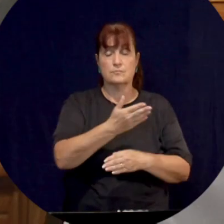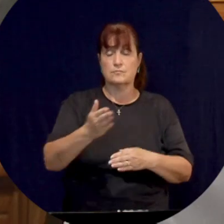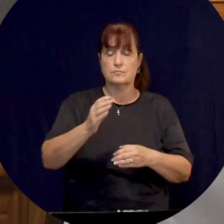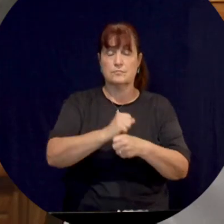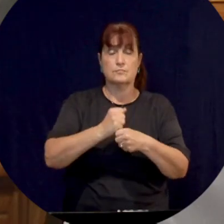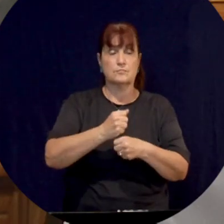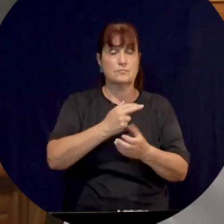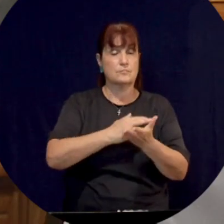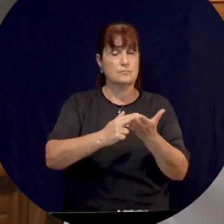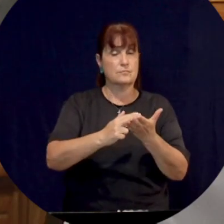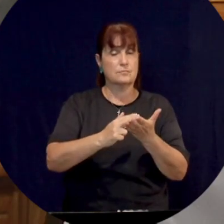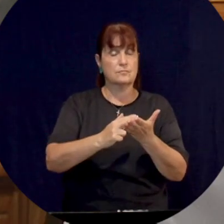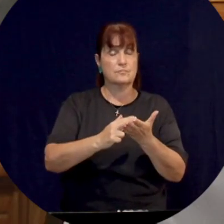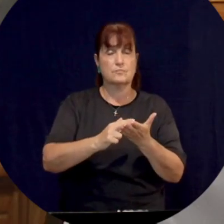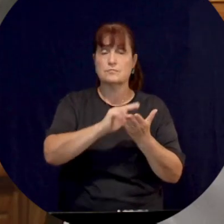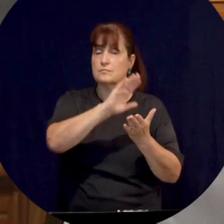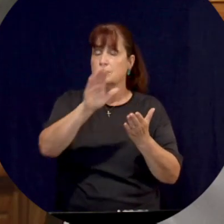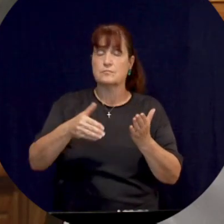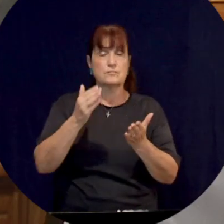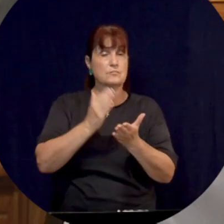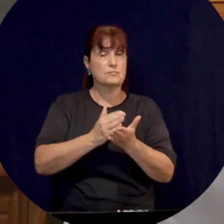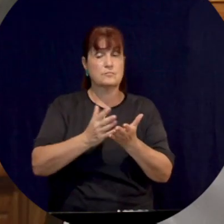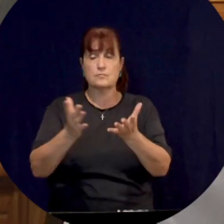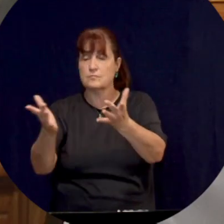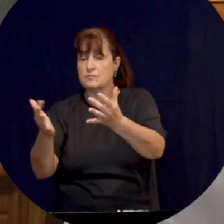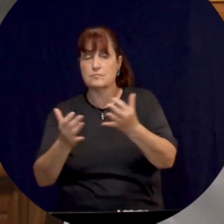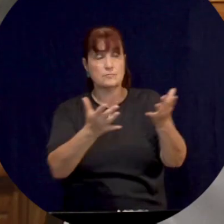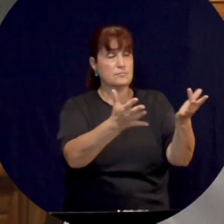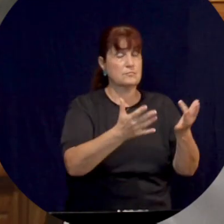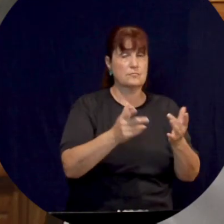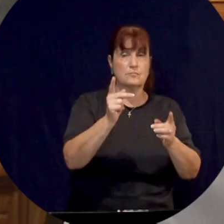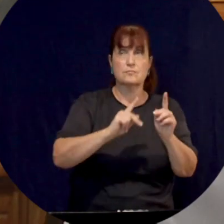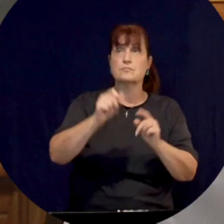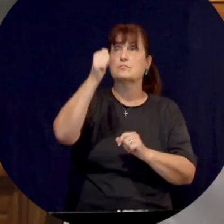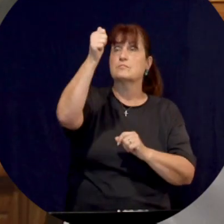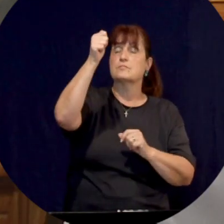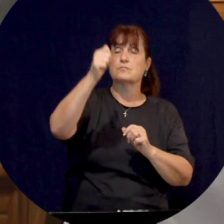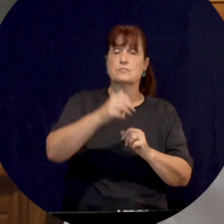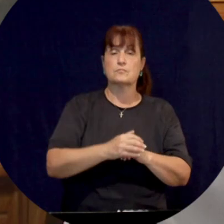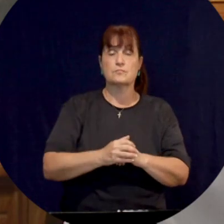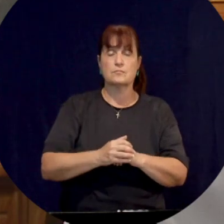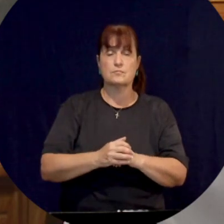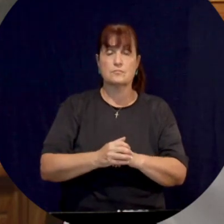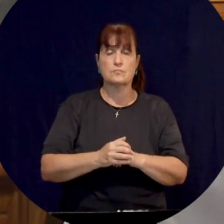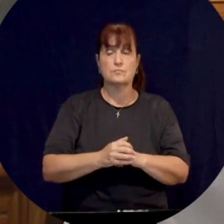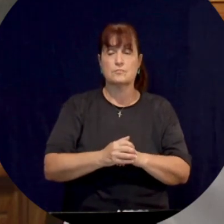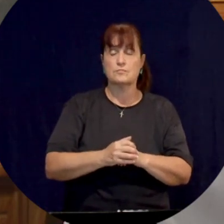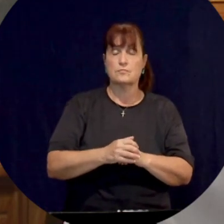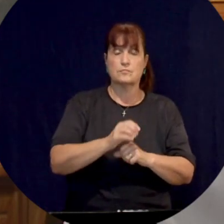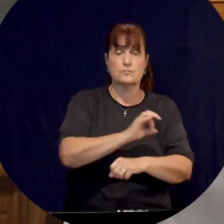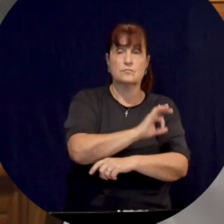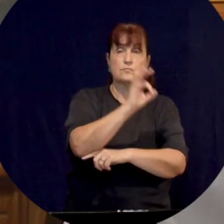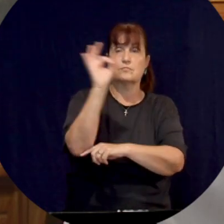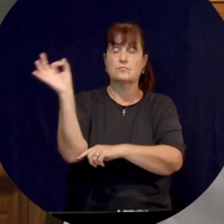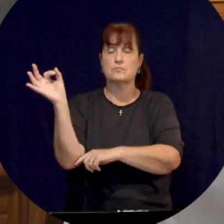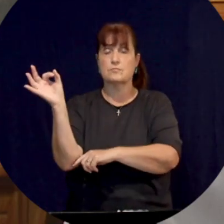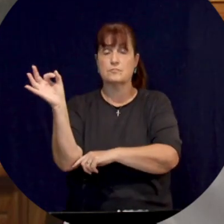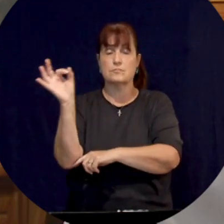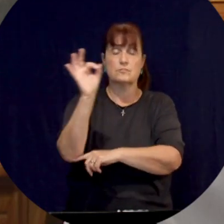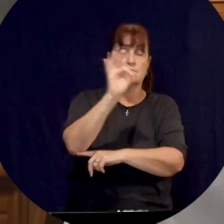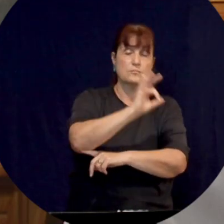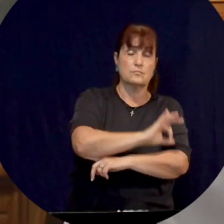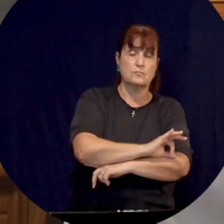holy. And you never cease to gather a people to yourself, so that from the rising of the sun to